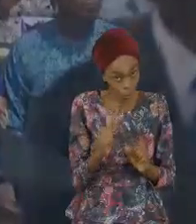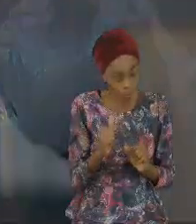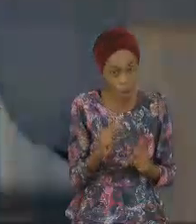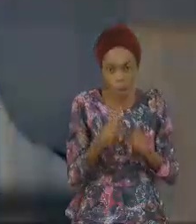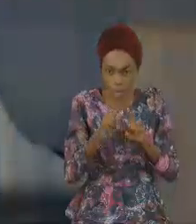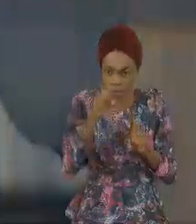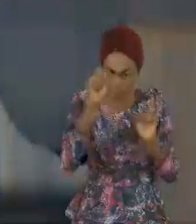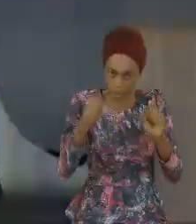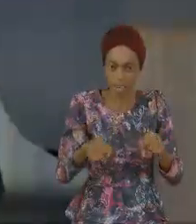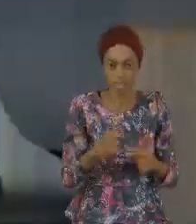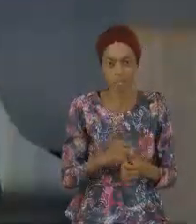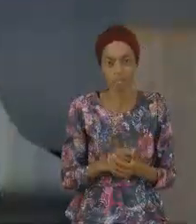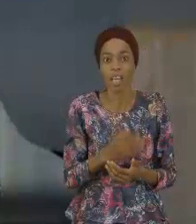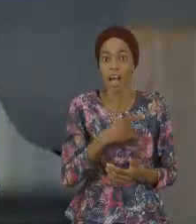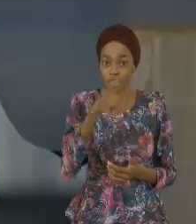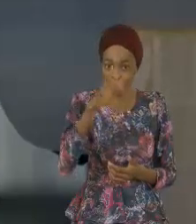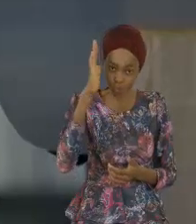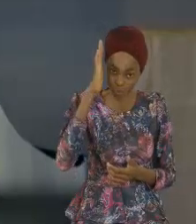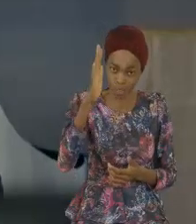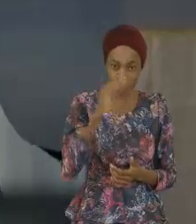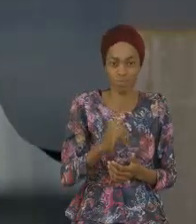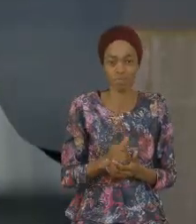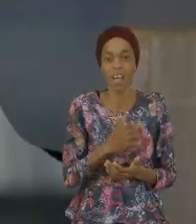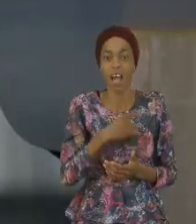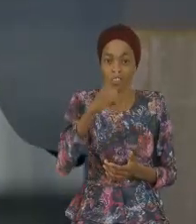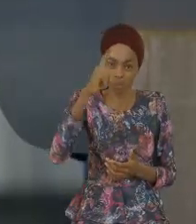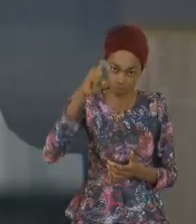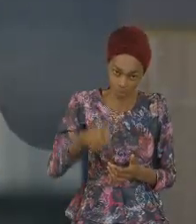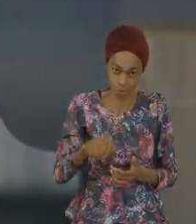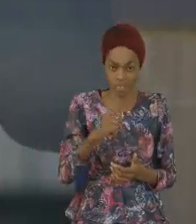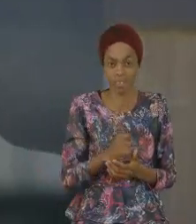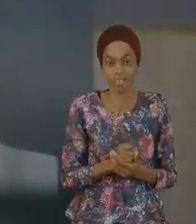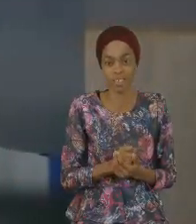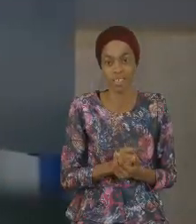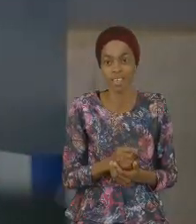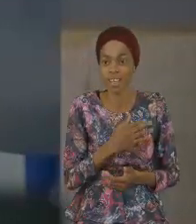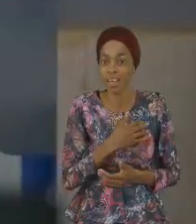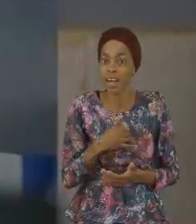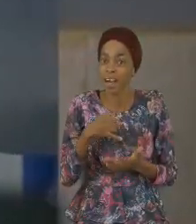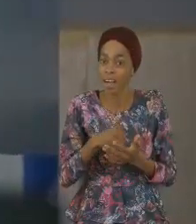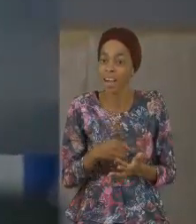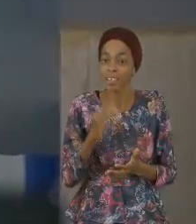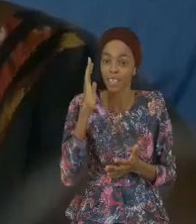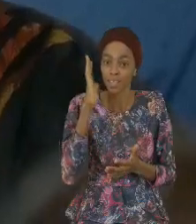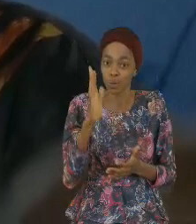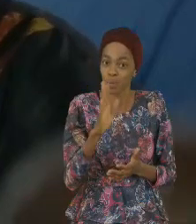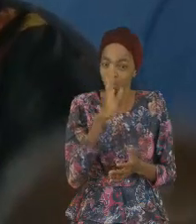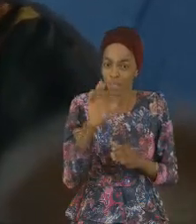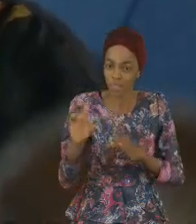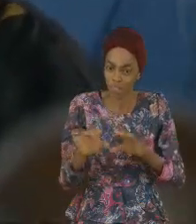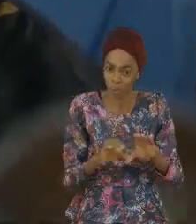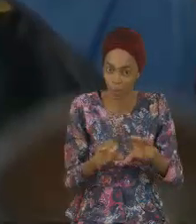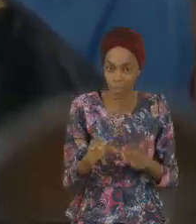can, and you will, and you must, and it will be done.